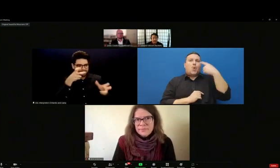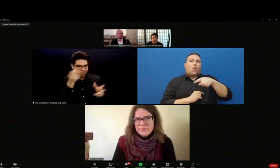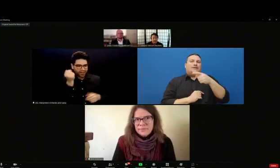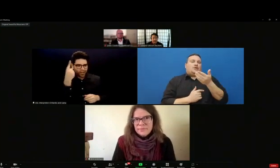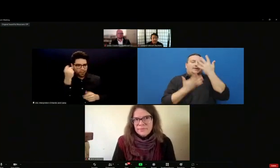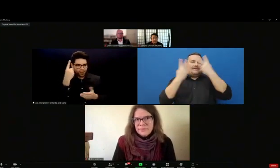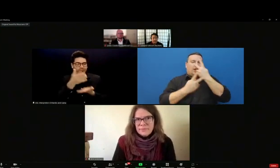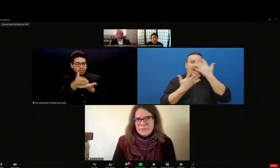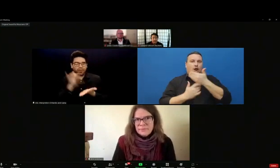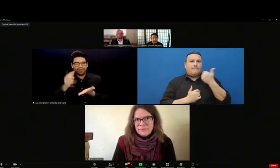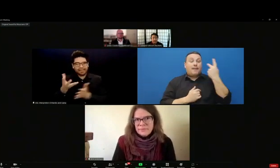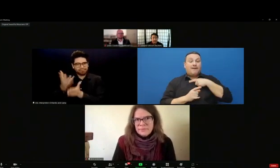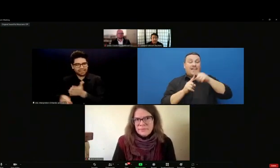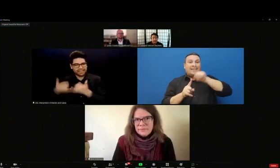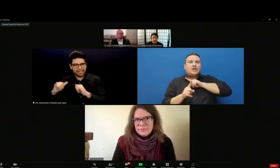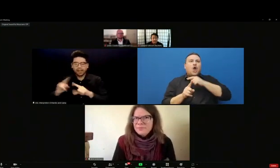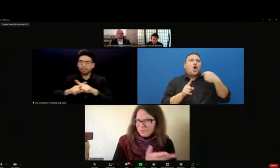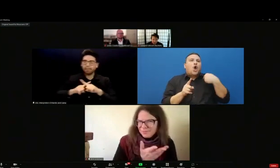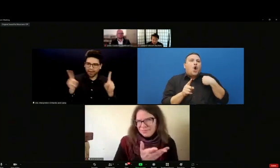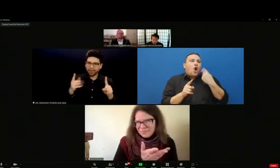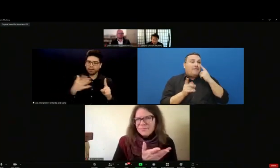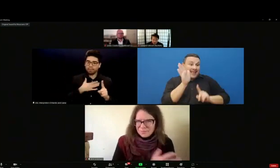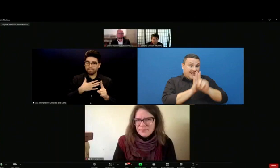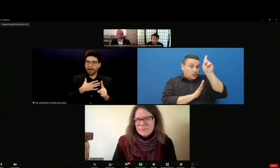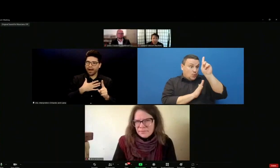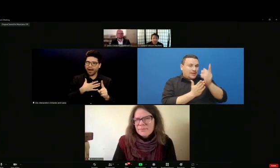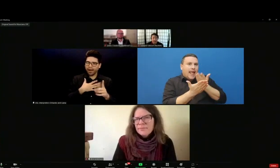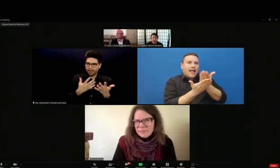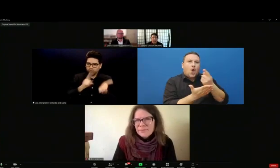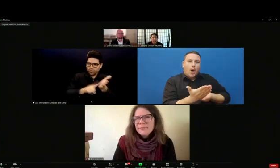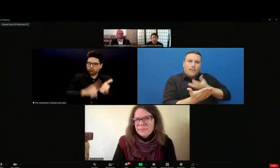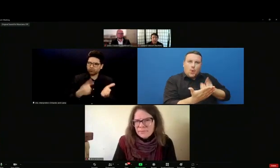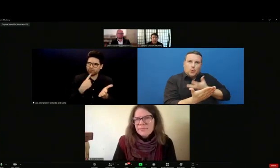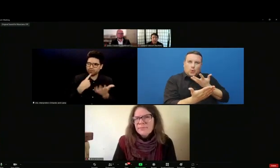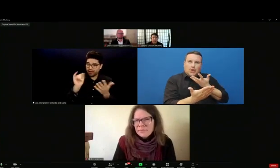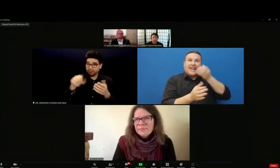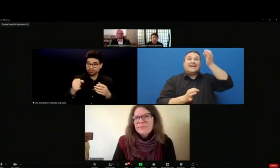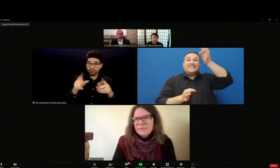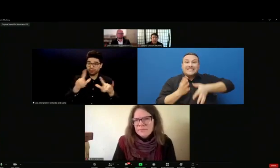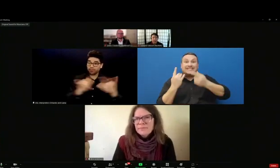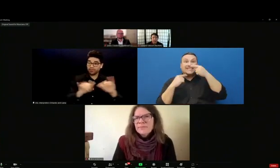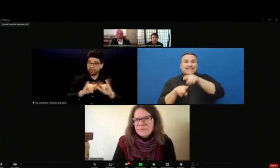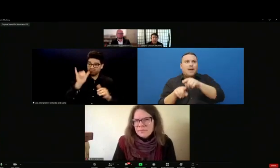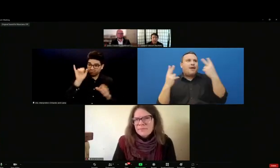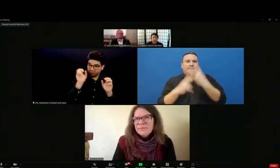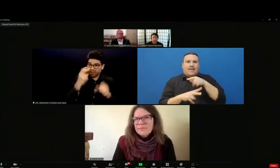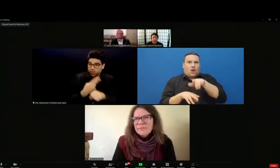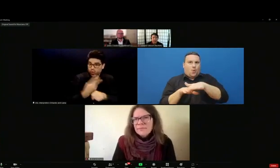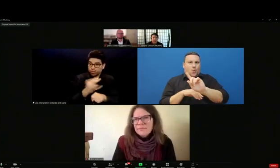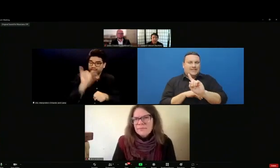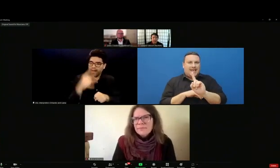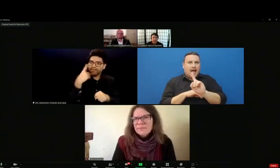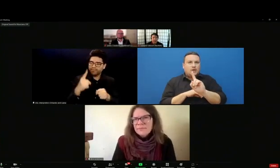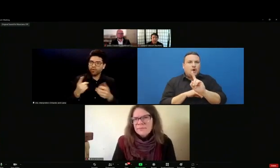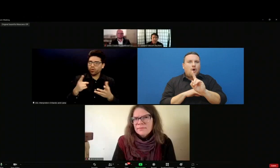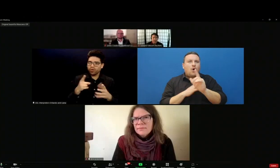my dissertation, given that we find the results in production, that this simultaneity is indeed used, that there is this